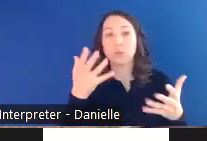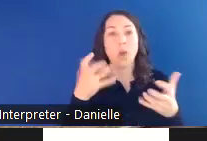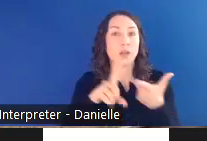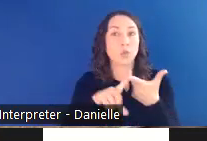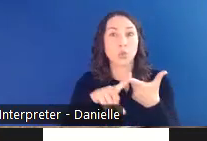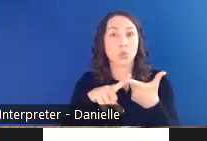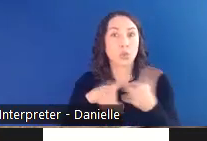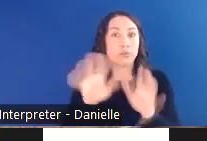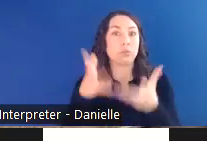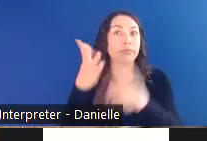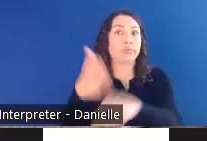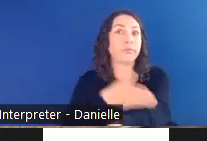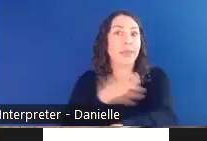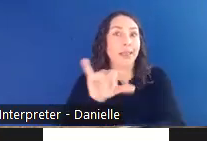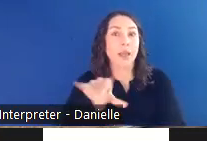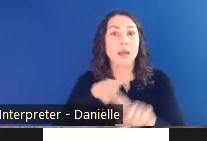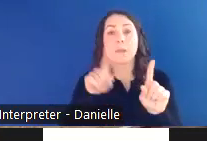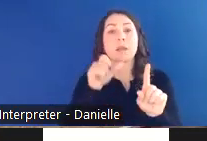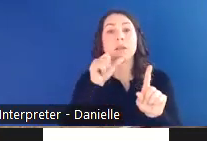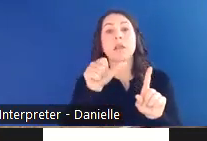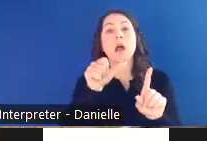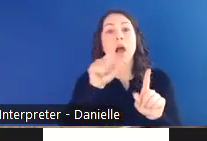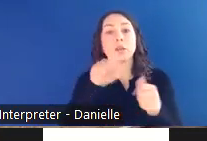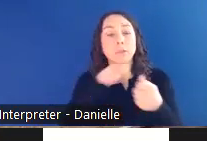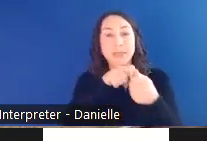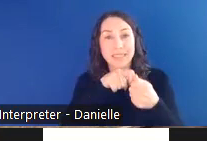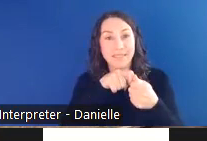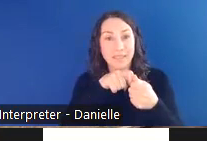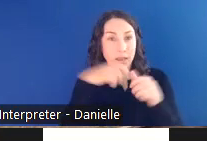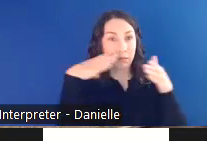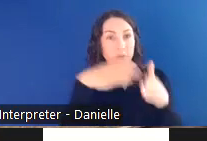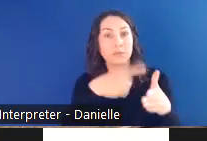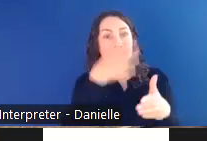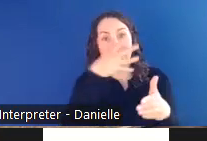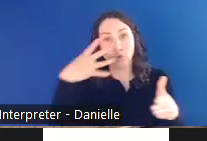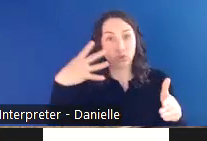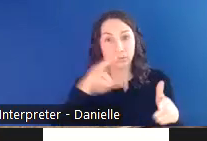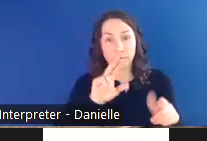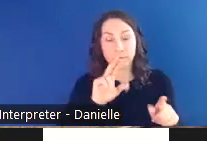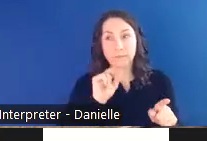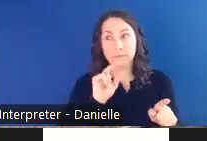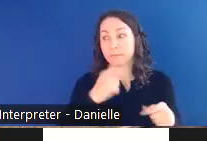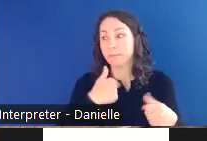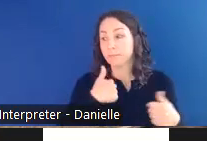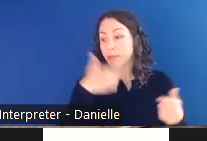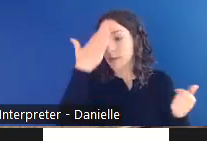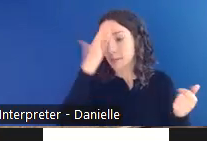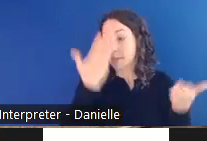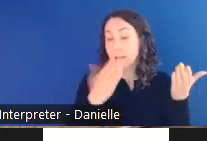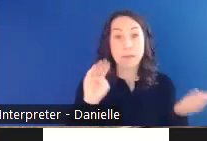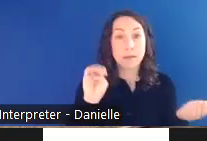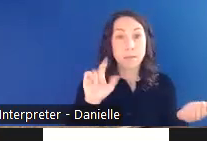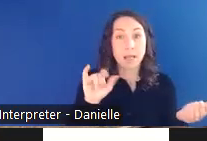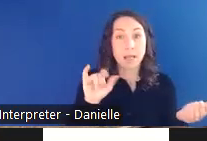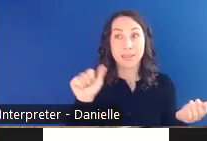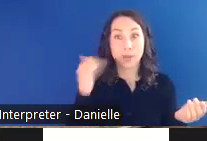that, but not specifically targeting immigrant populations. I don't know whether or not, Melissa, if you're aware